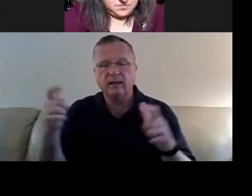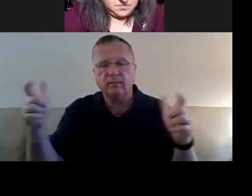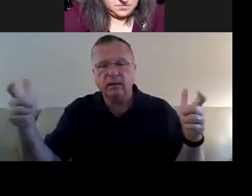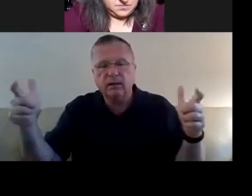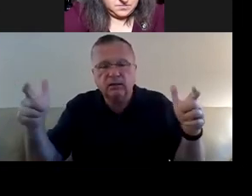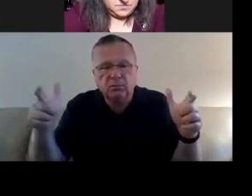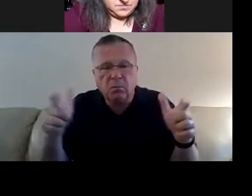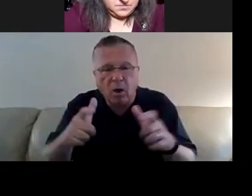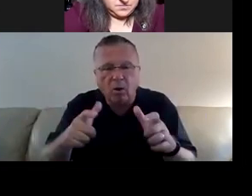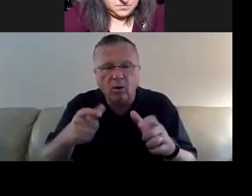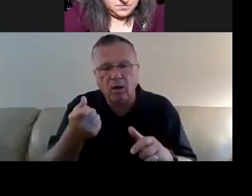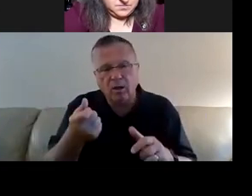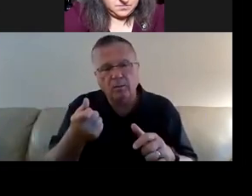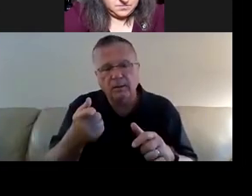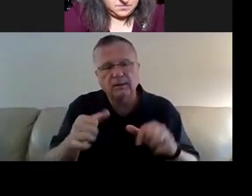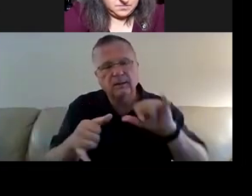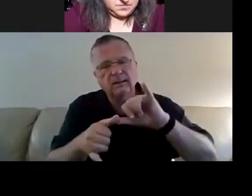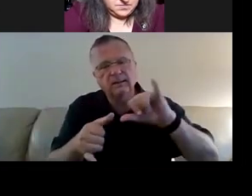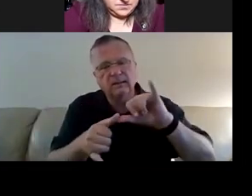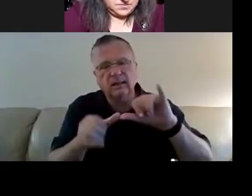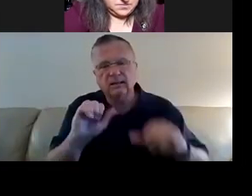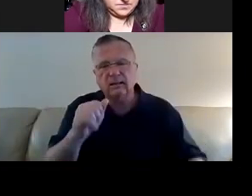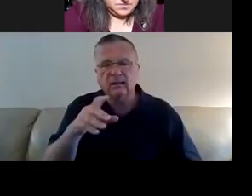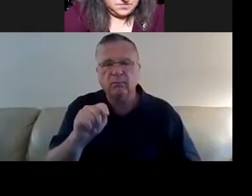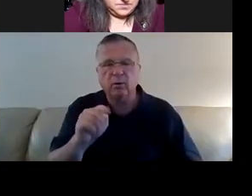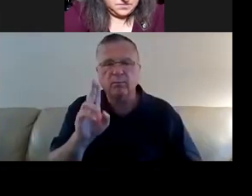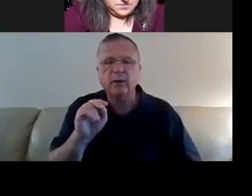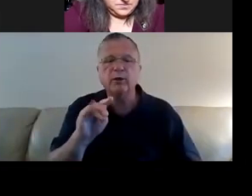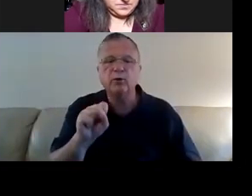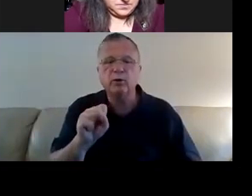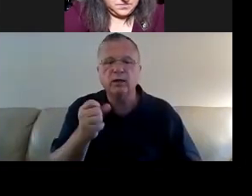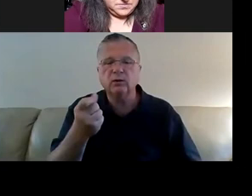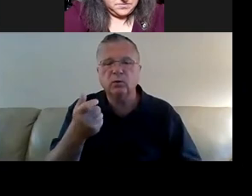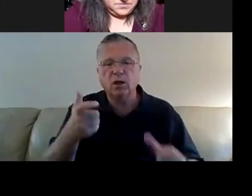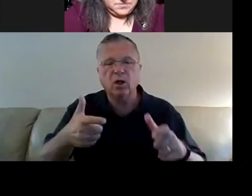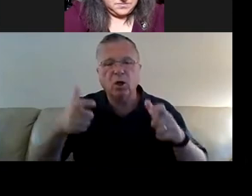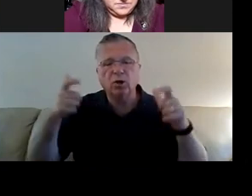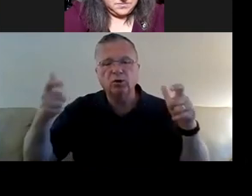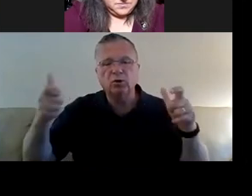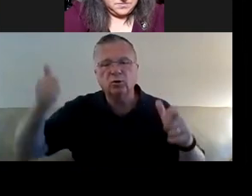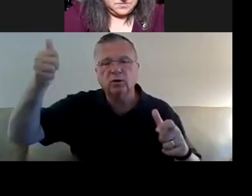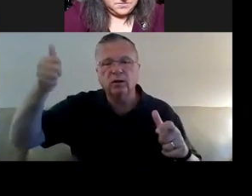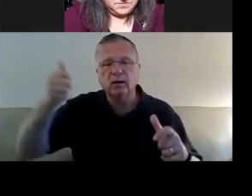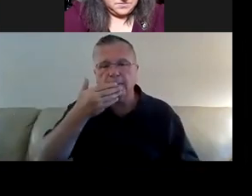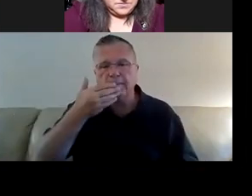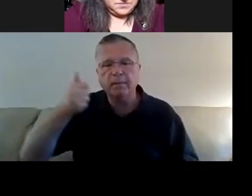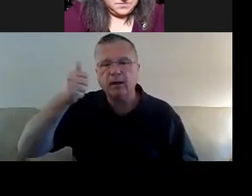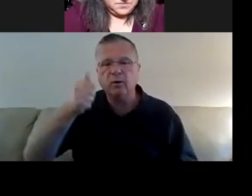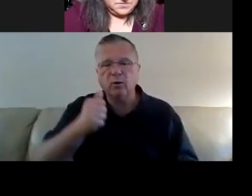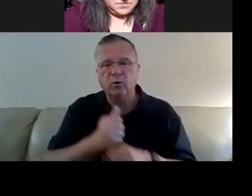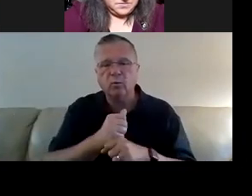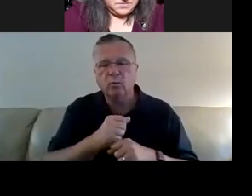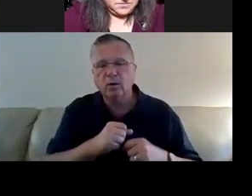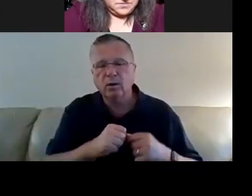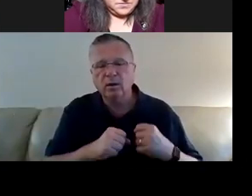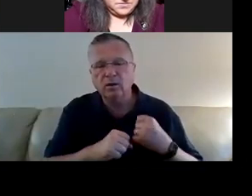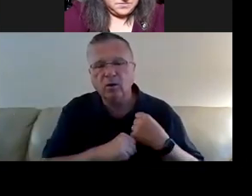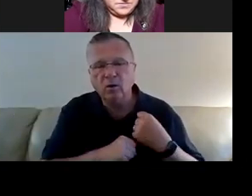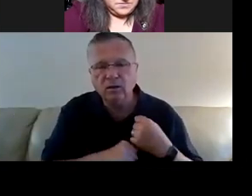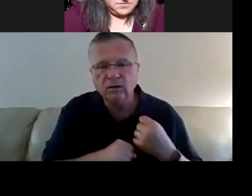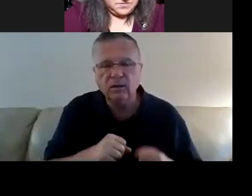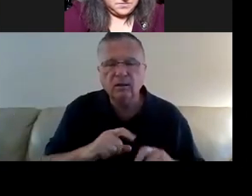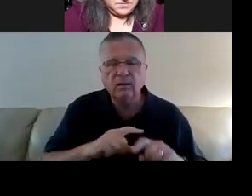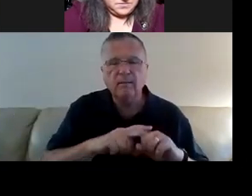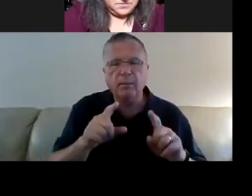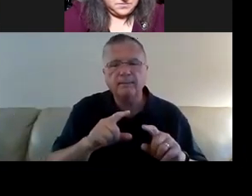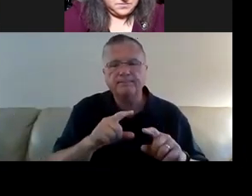the size of the apartment units are larger and better with yards and things. But because